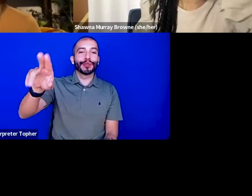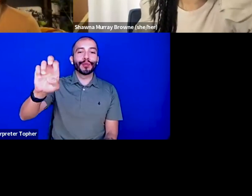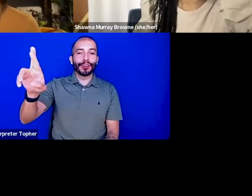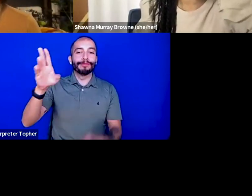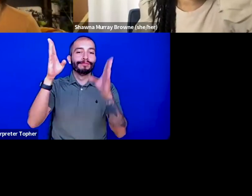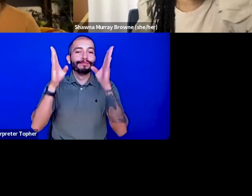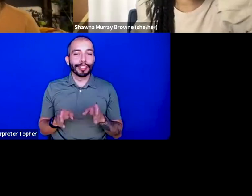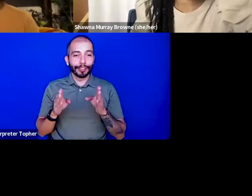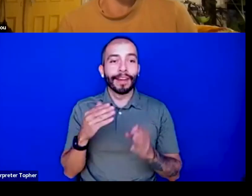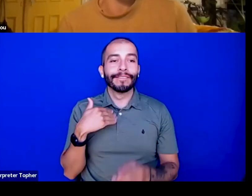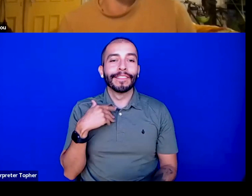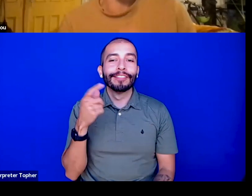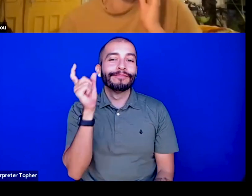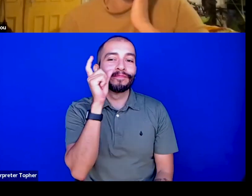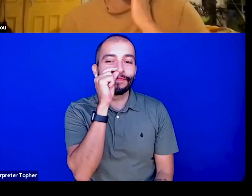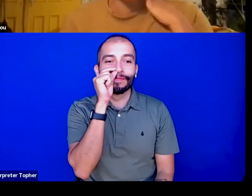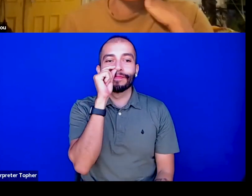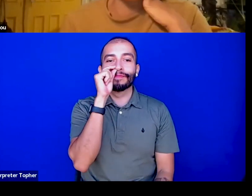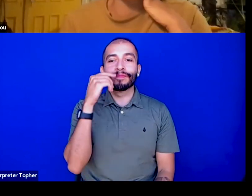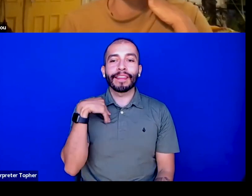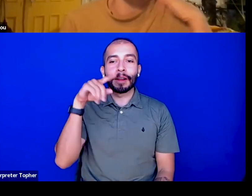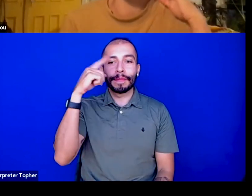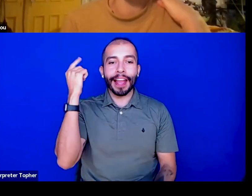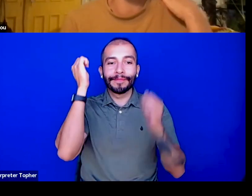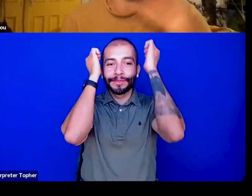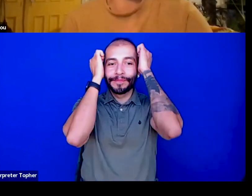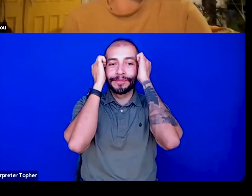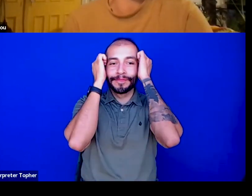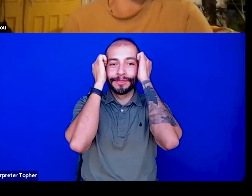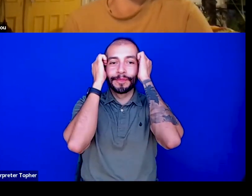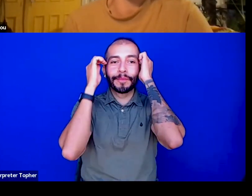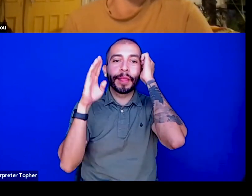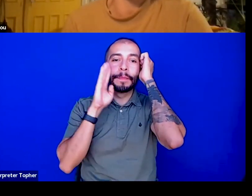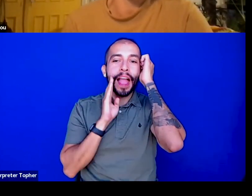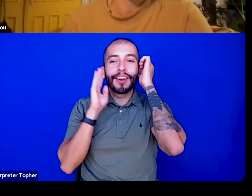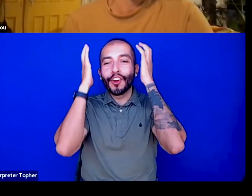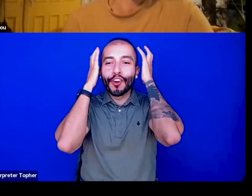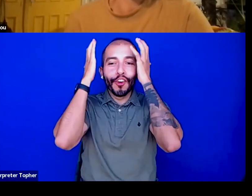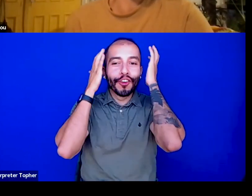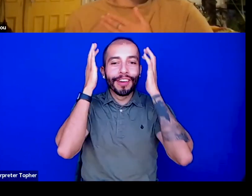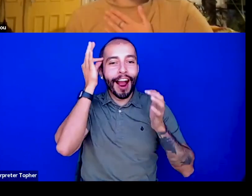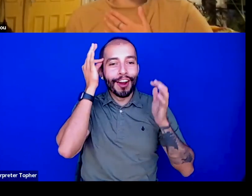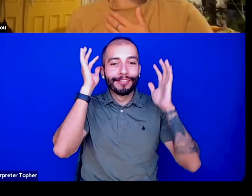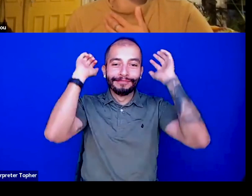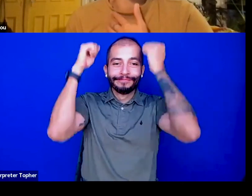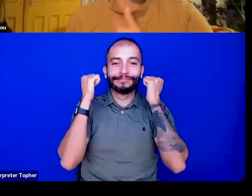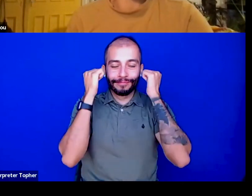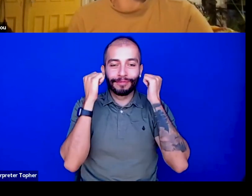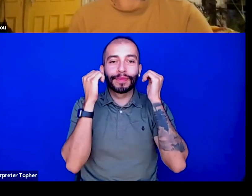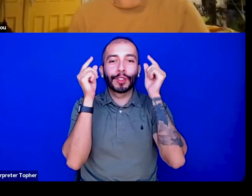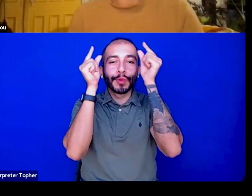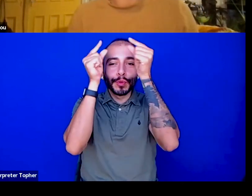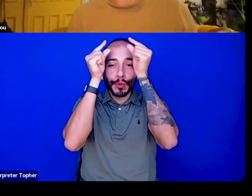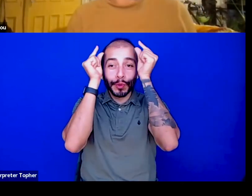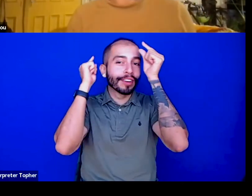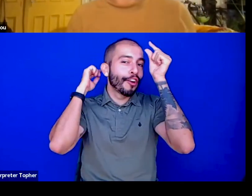curly hair that is short in the front, long behind, and I'm wearing a mustardy shirt, and I'm